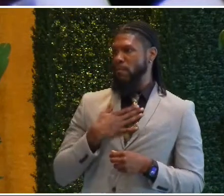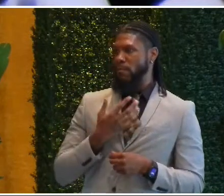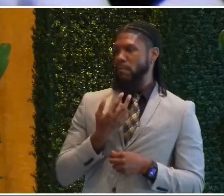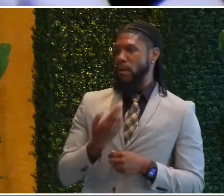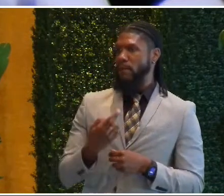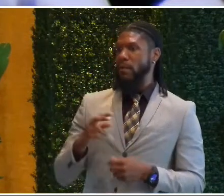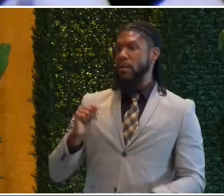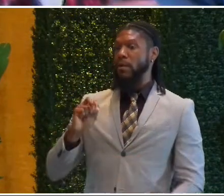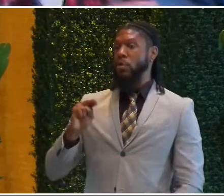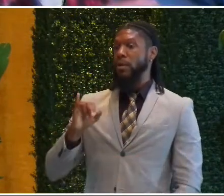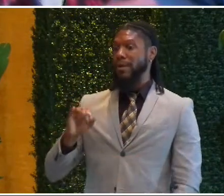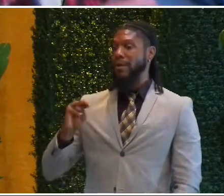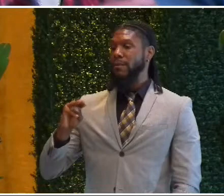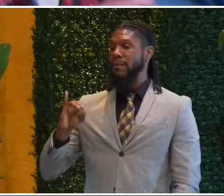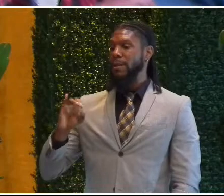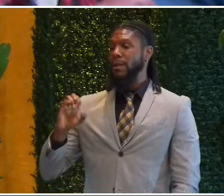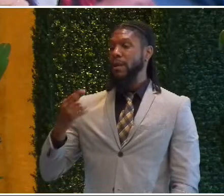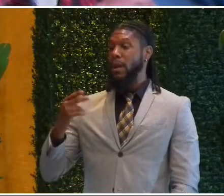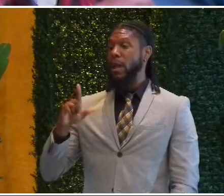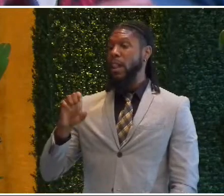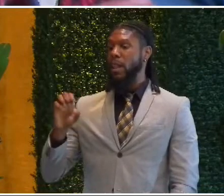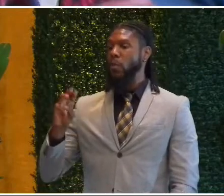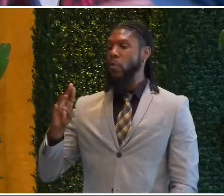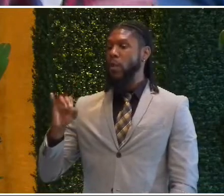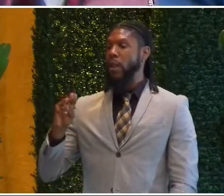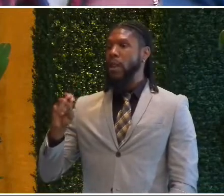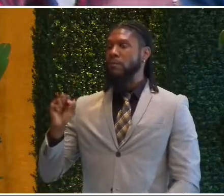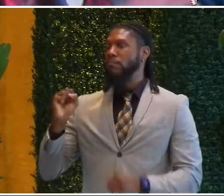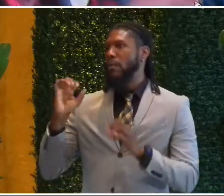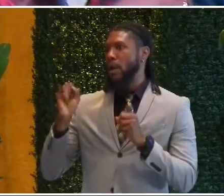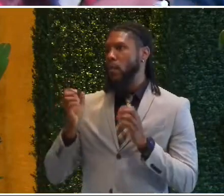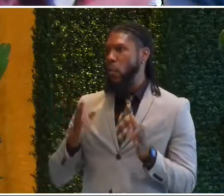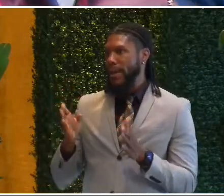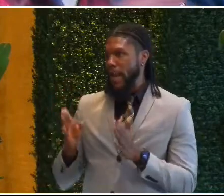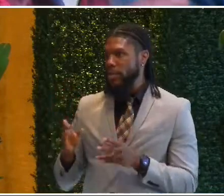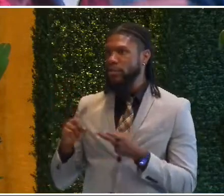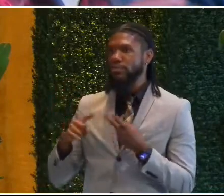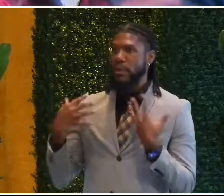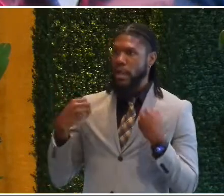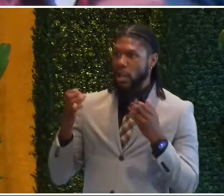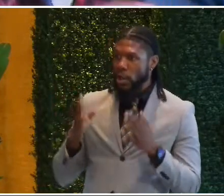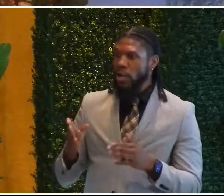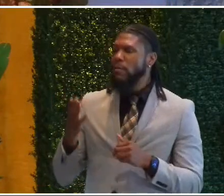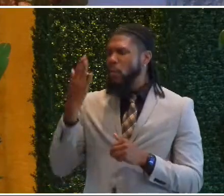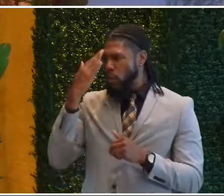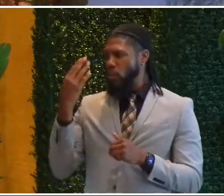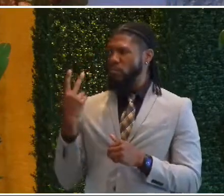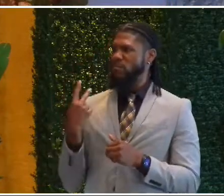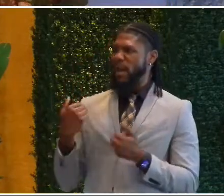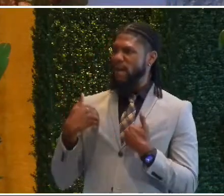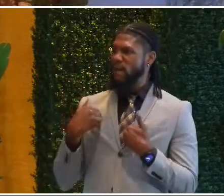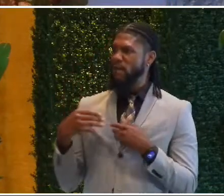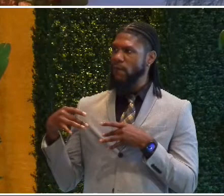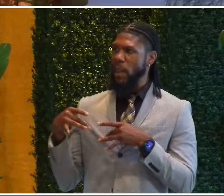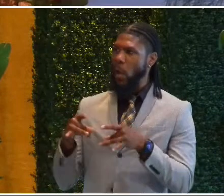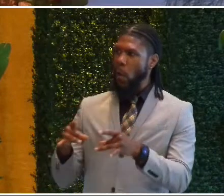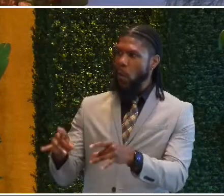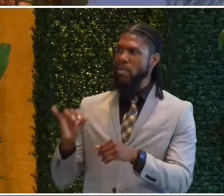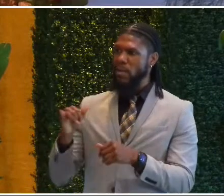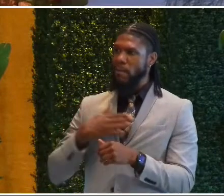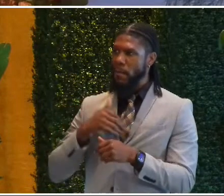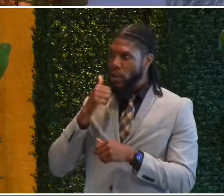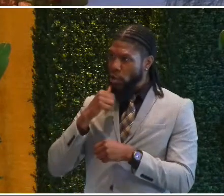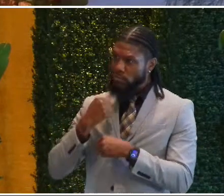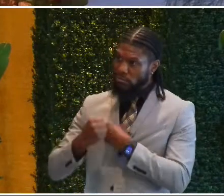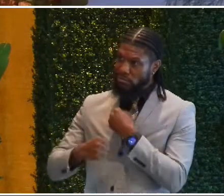phenomenal organizer, healer, everything. And we have a flow, that's my girl, and we've just had so